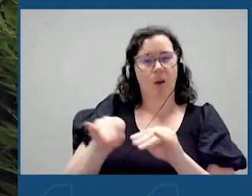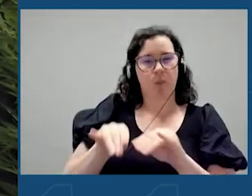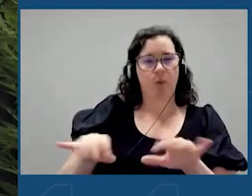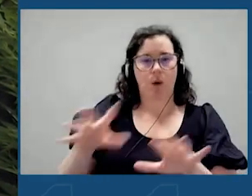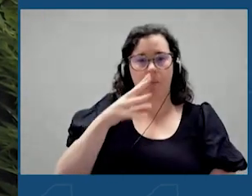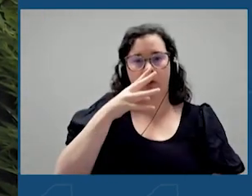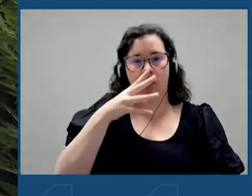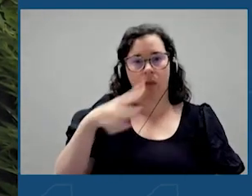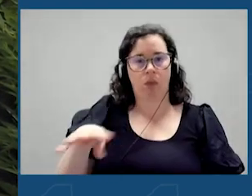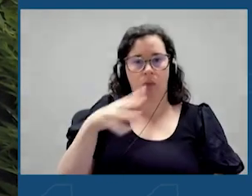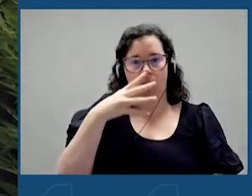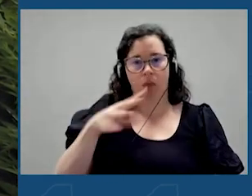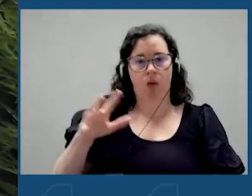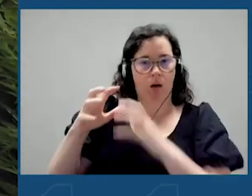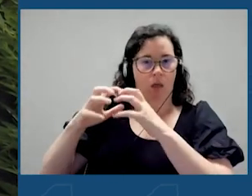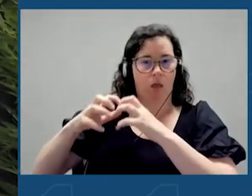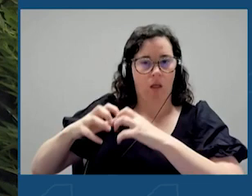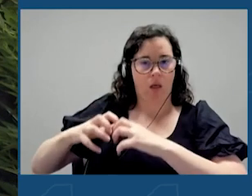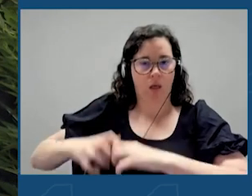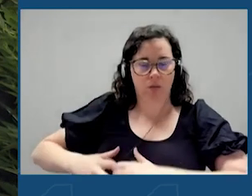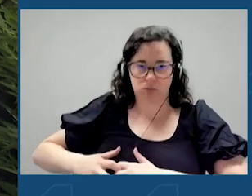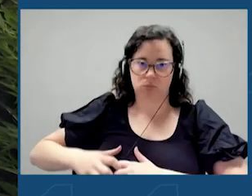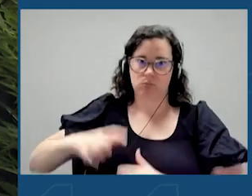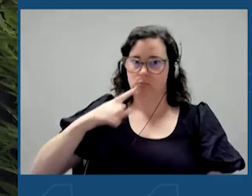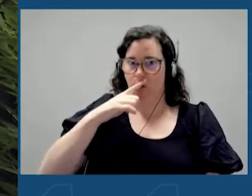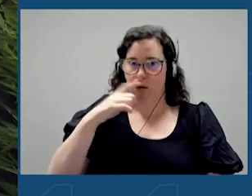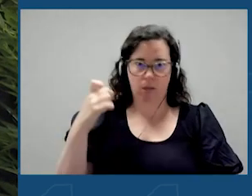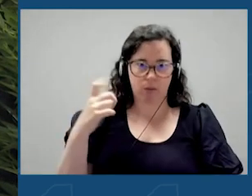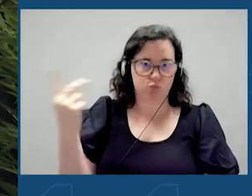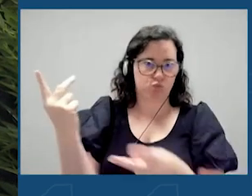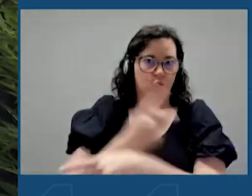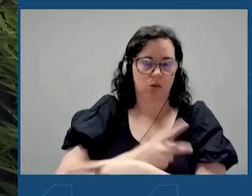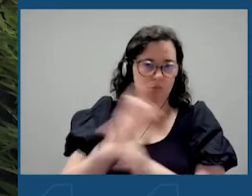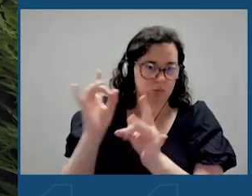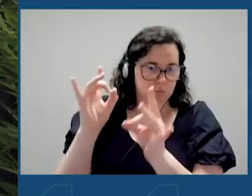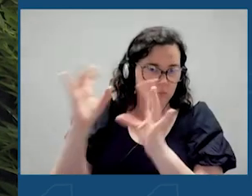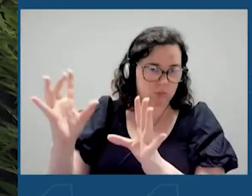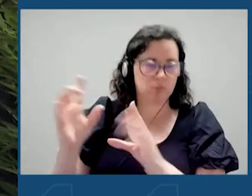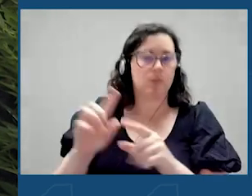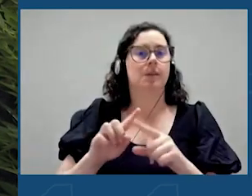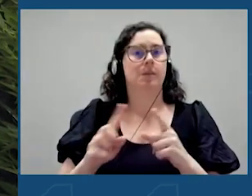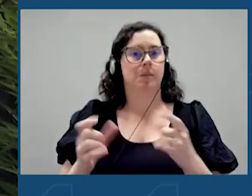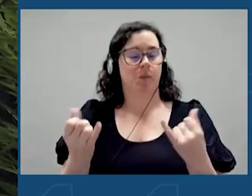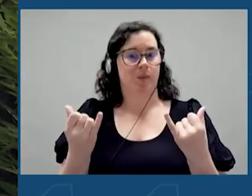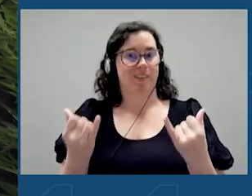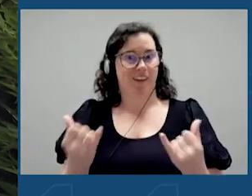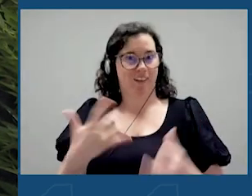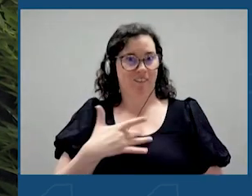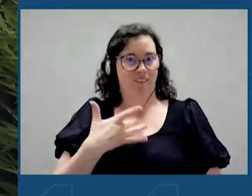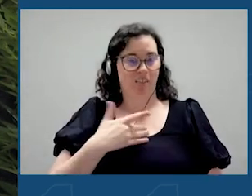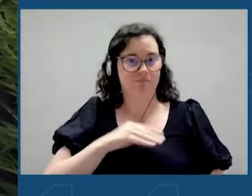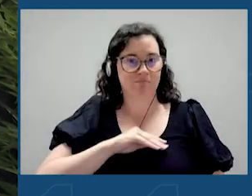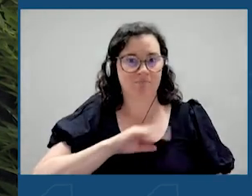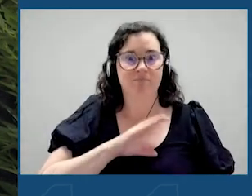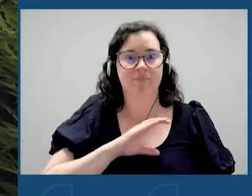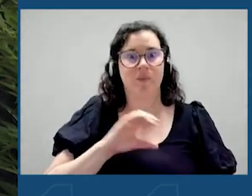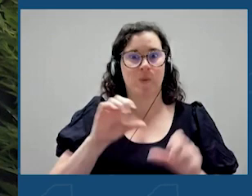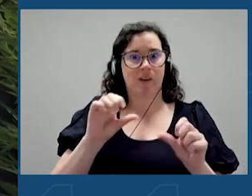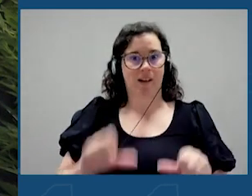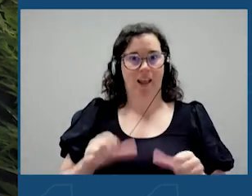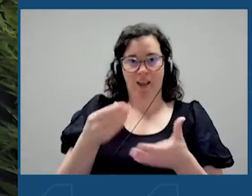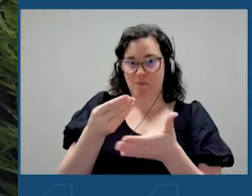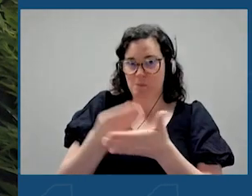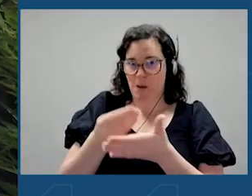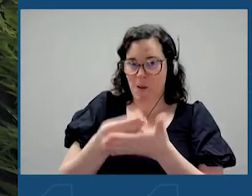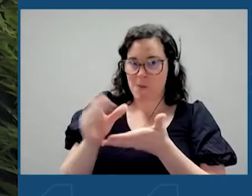ugly. And we're very validated that we were able to receive this level of support. We need